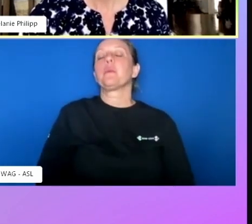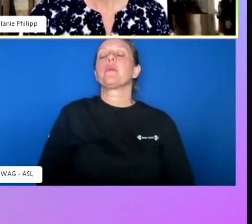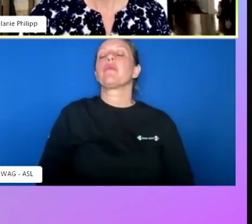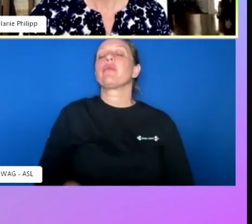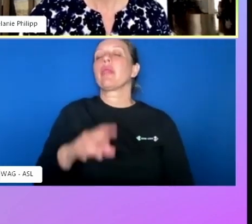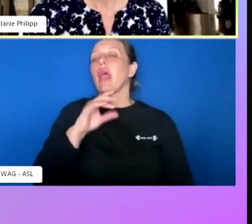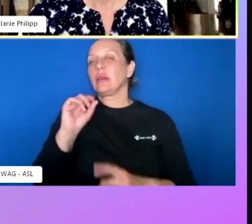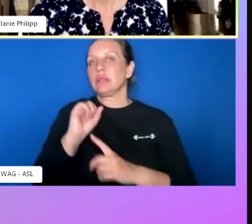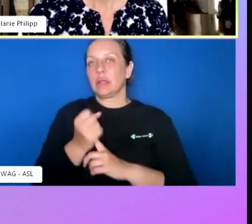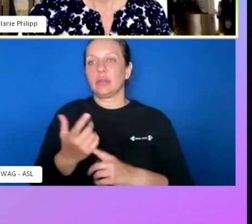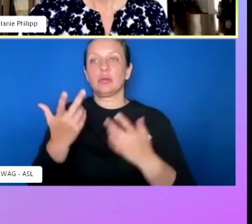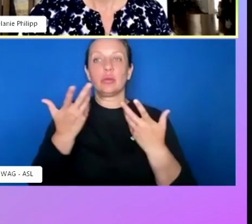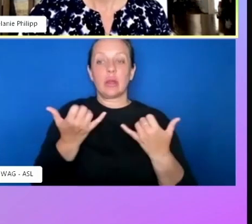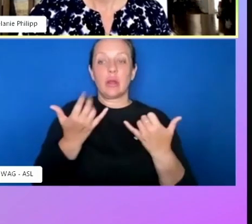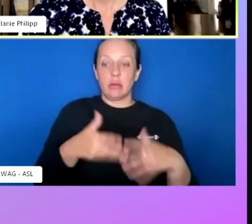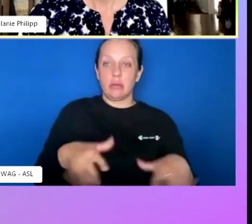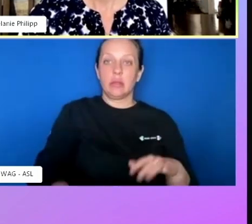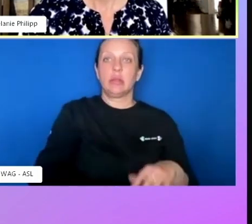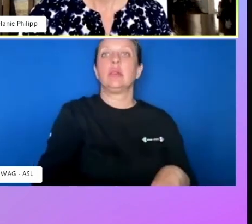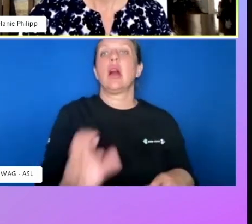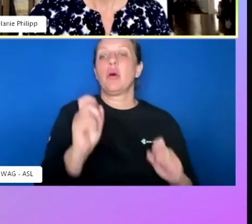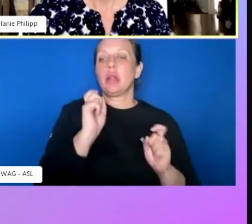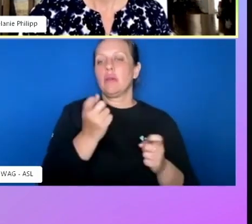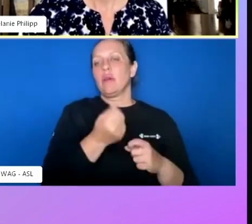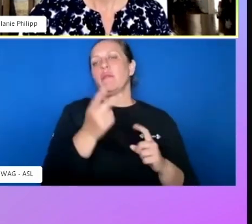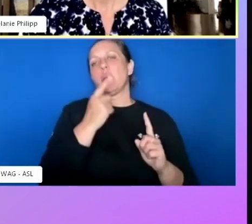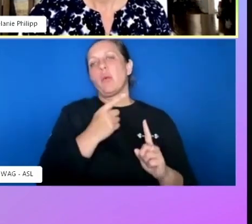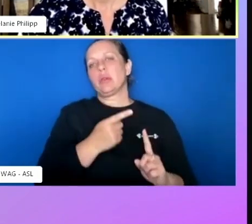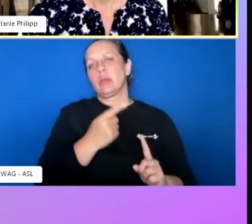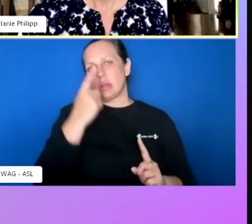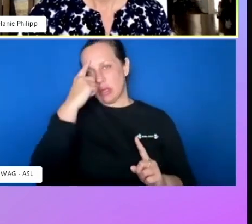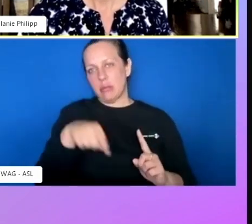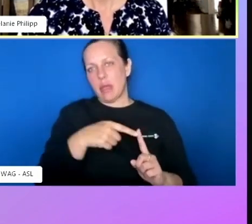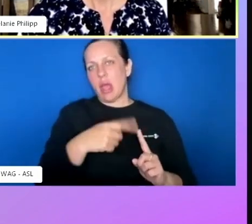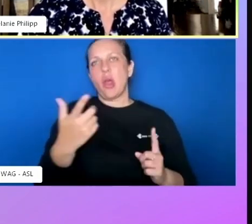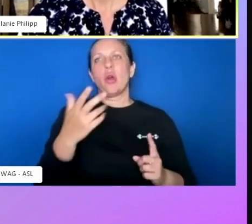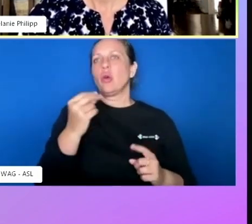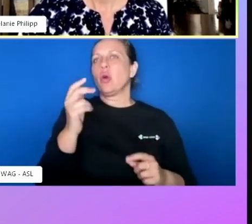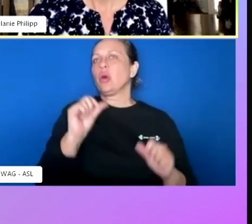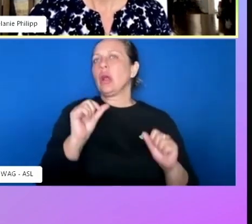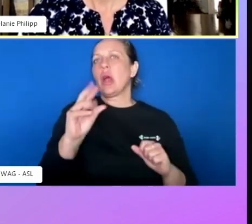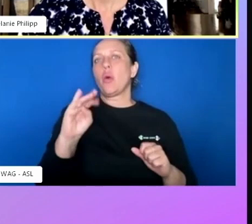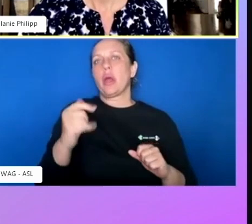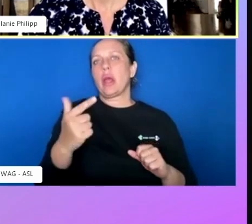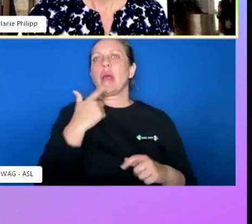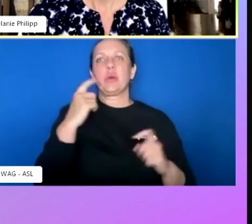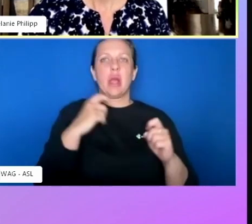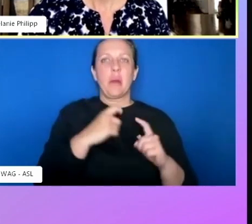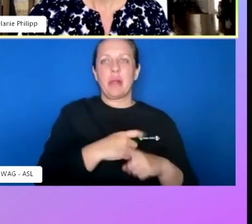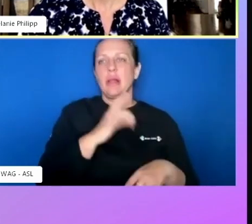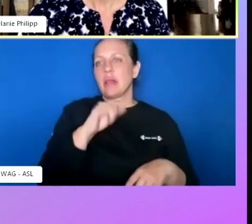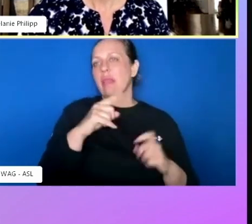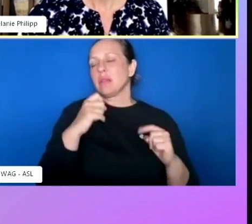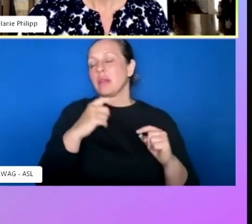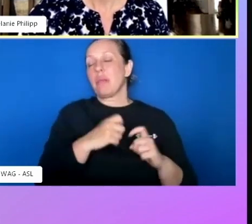So to wrap things up, I want to leave you with a couple of points to think about. There's no doubt that WCAG is complex, and that's